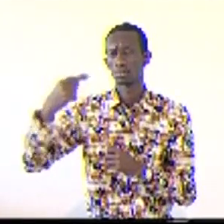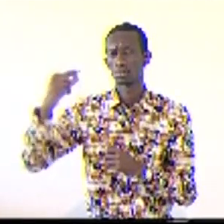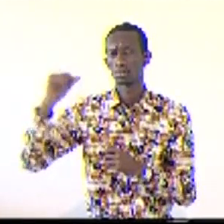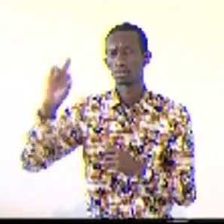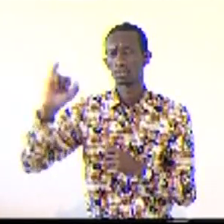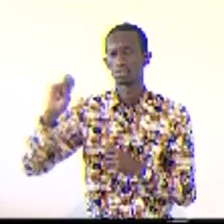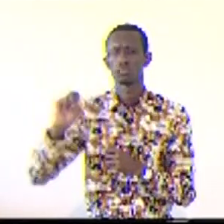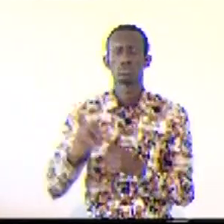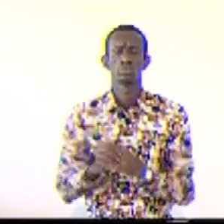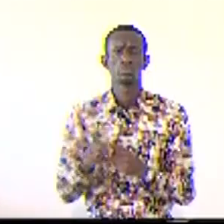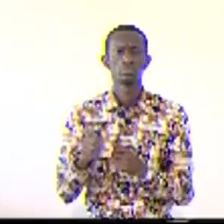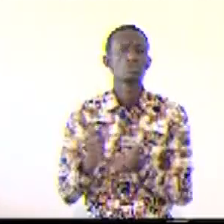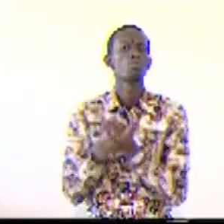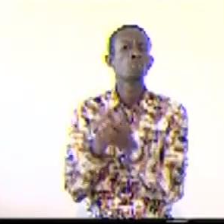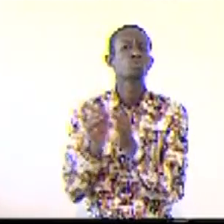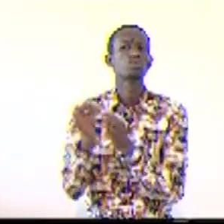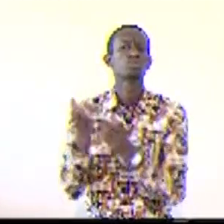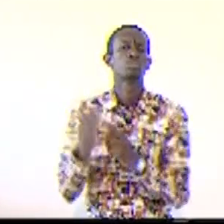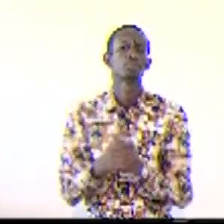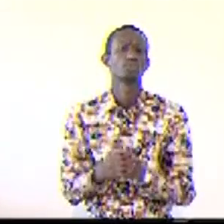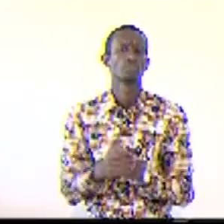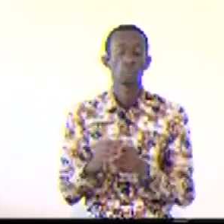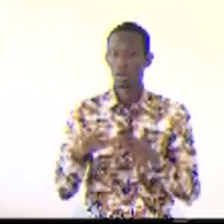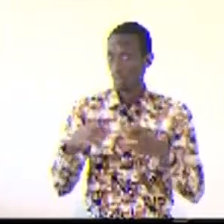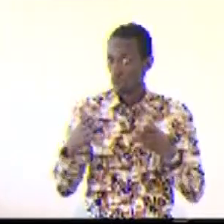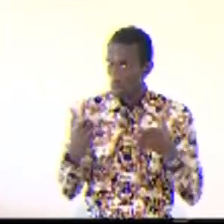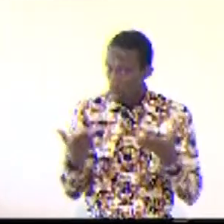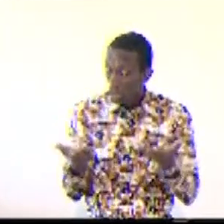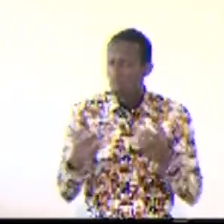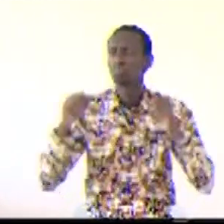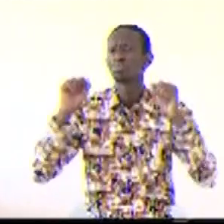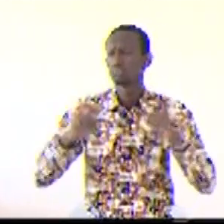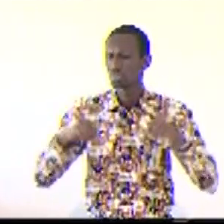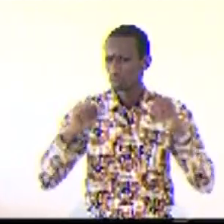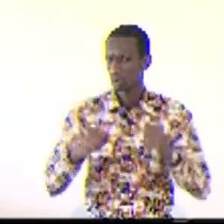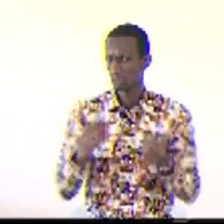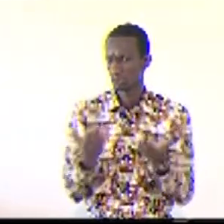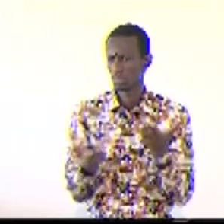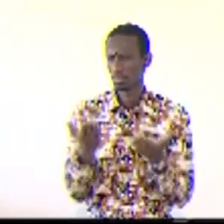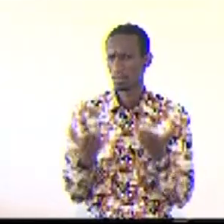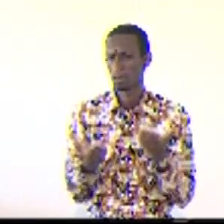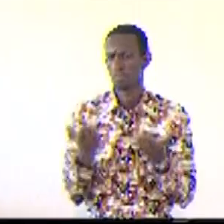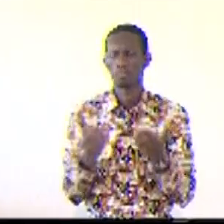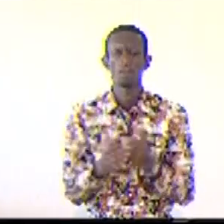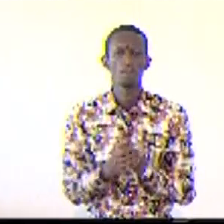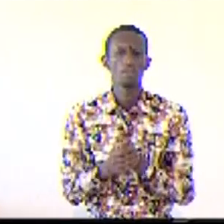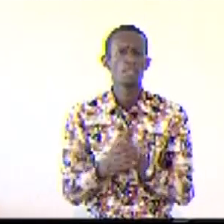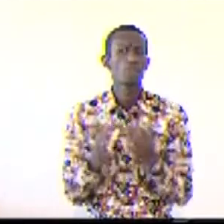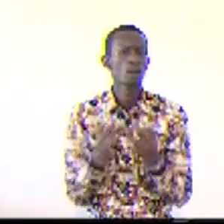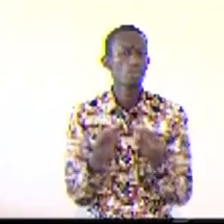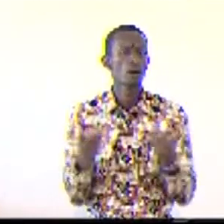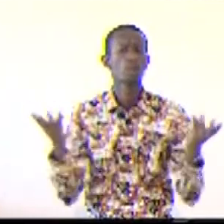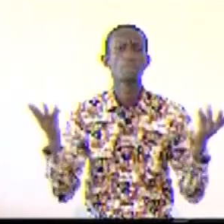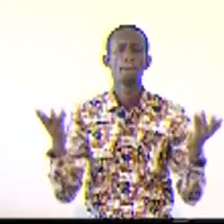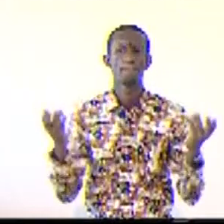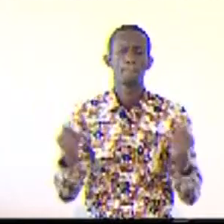time. Or we said we can measure how much in terms of the mass